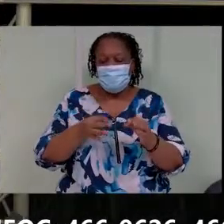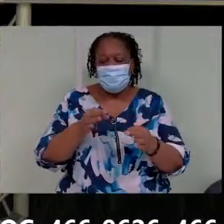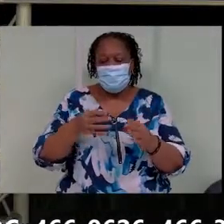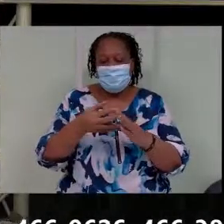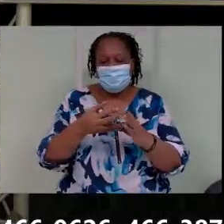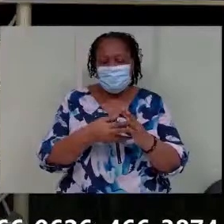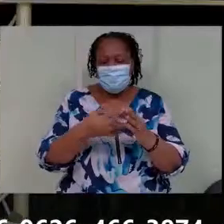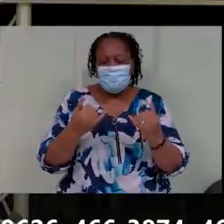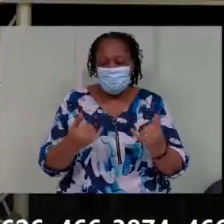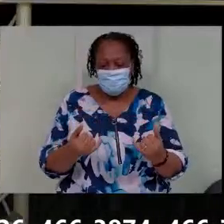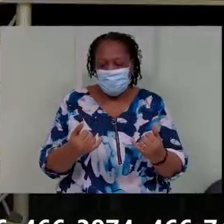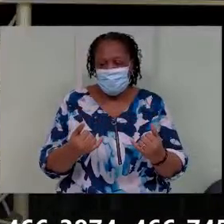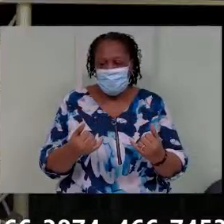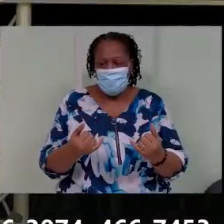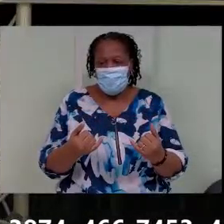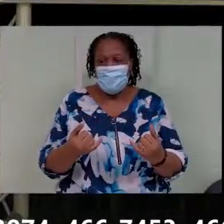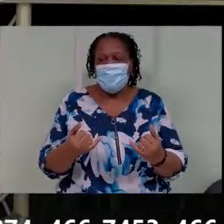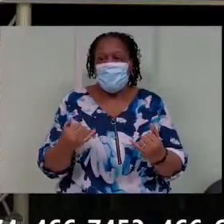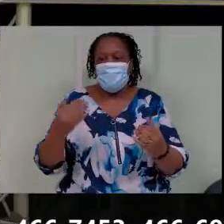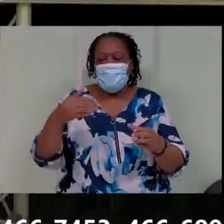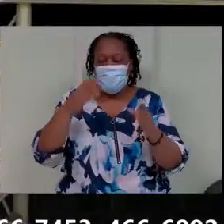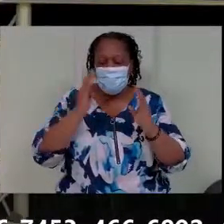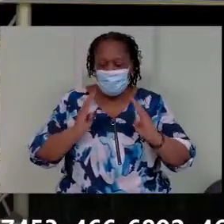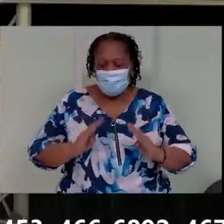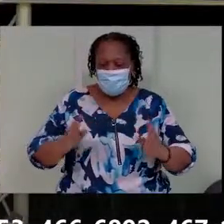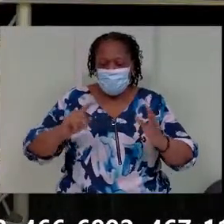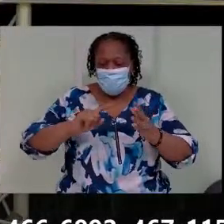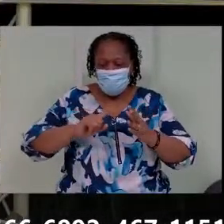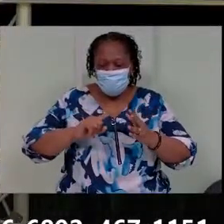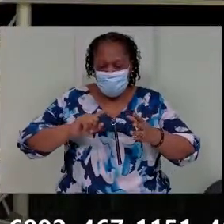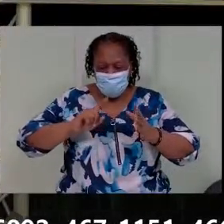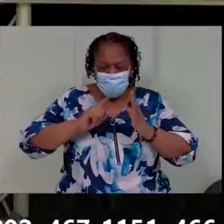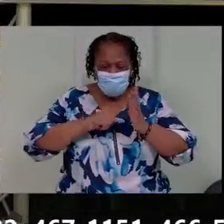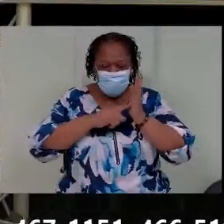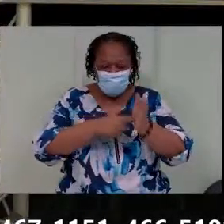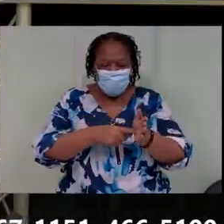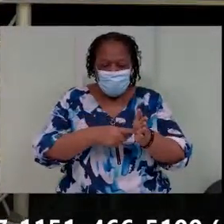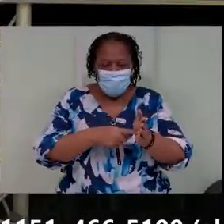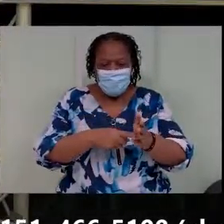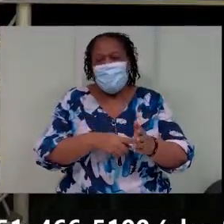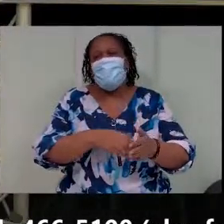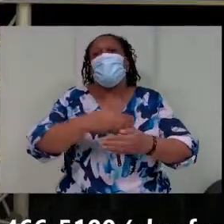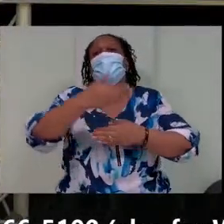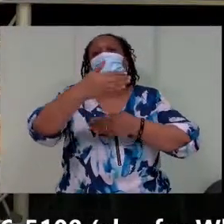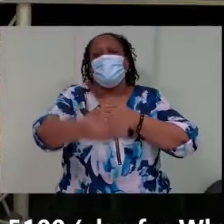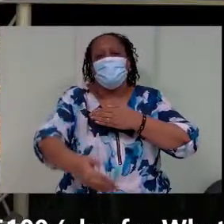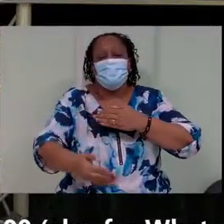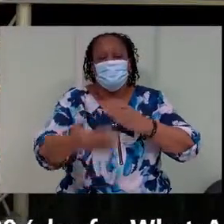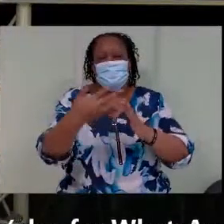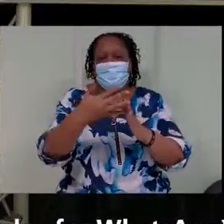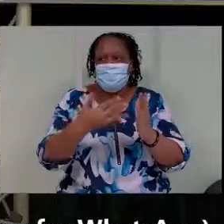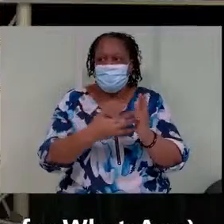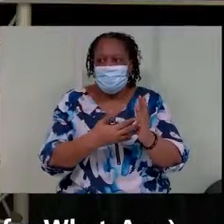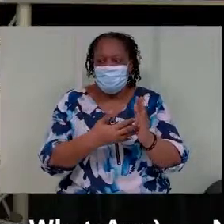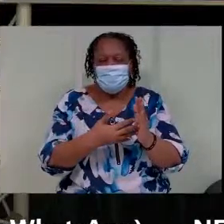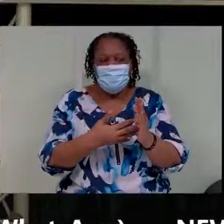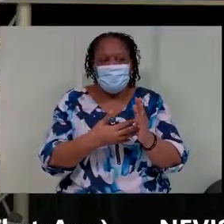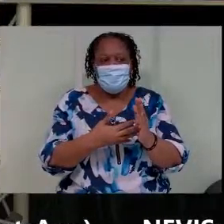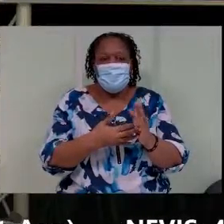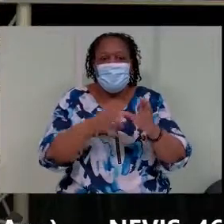the peak increase in the IgM, which is the first one that occurs, can occur up to 2 weeks, which means that the person could be spreading the